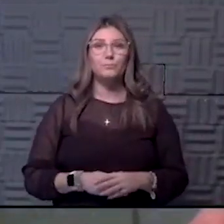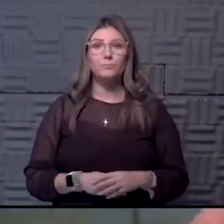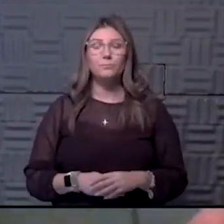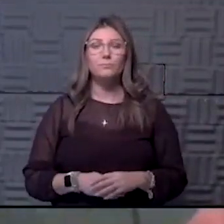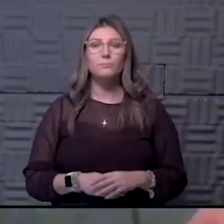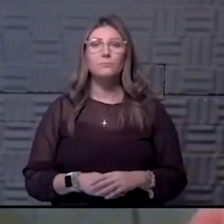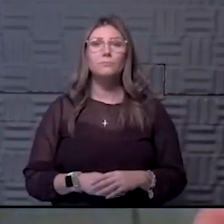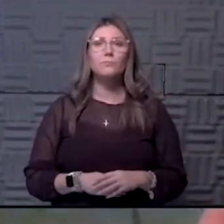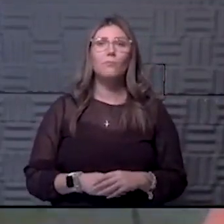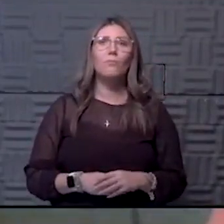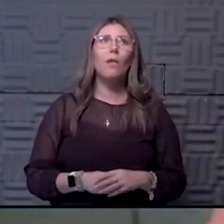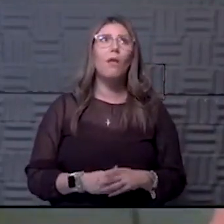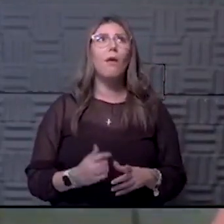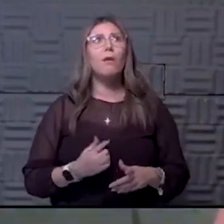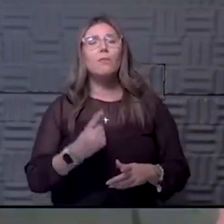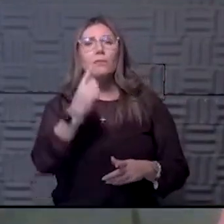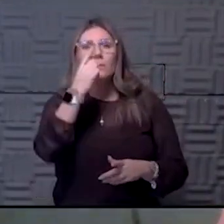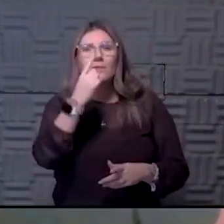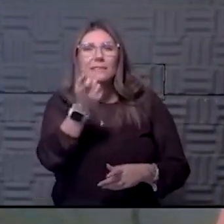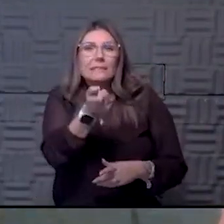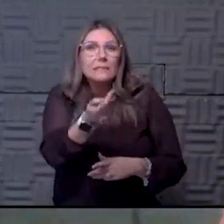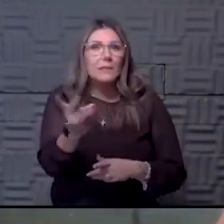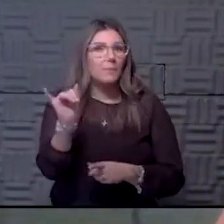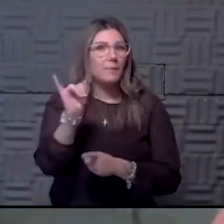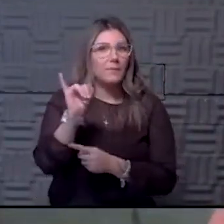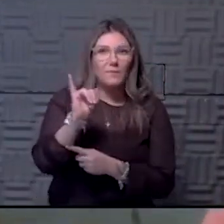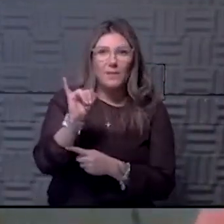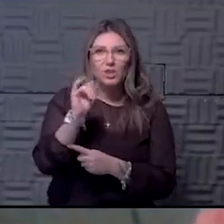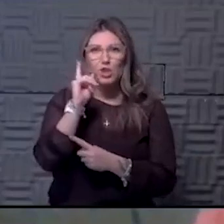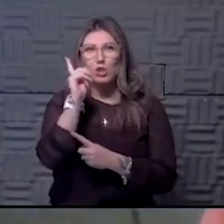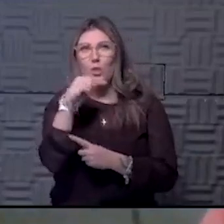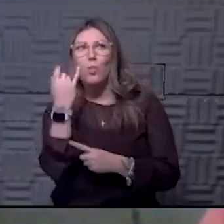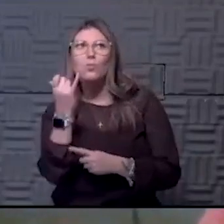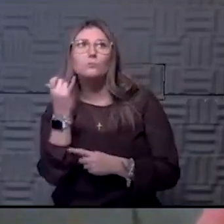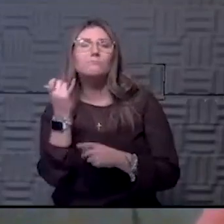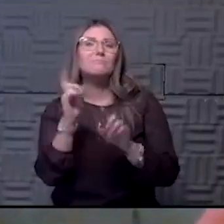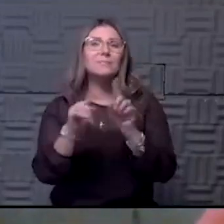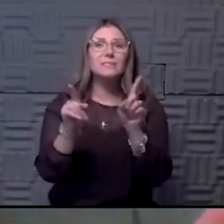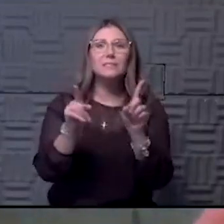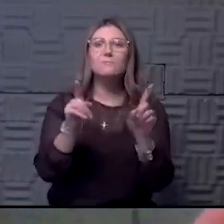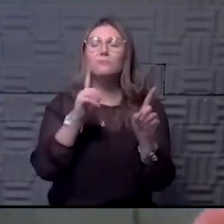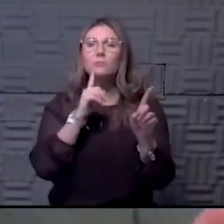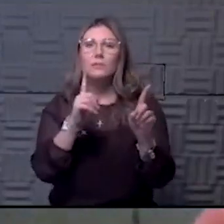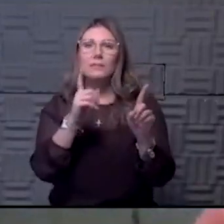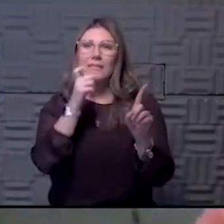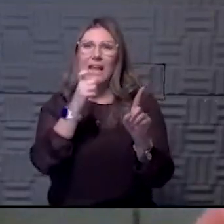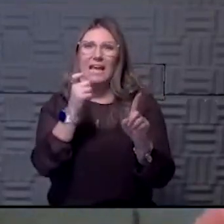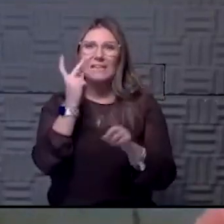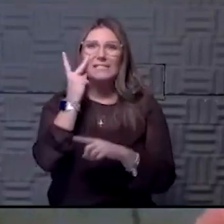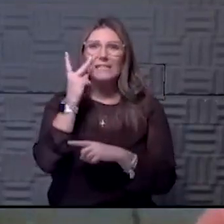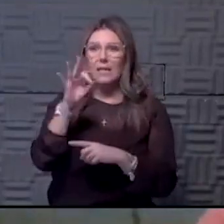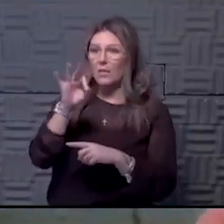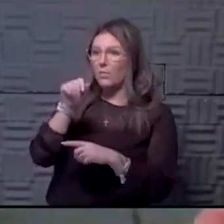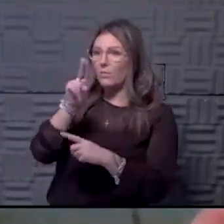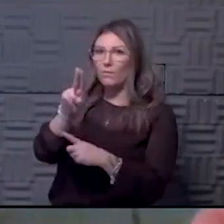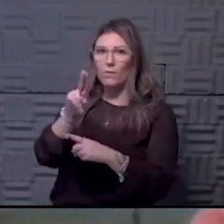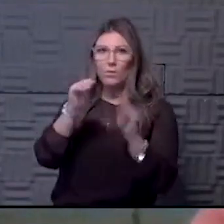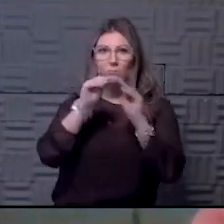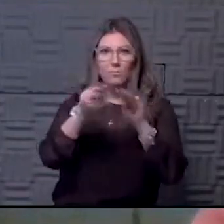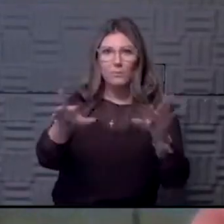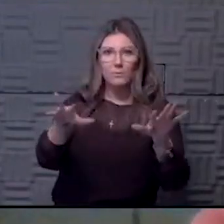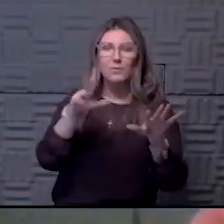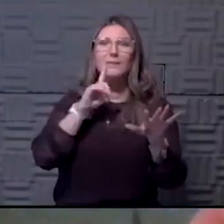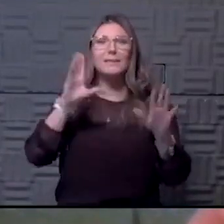I think that some of the infections look different. So we haven't seen the flu outbreaks, as an example, similarly